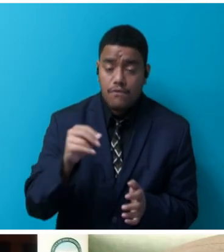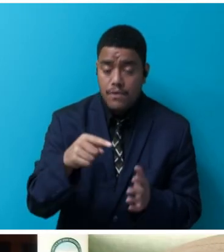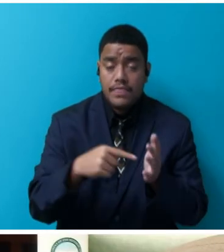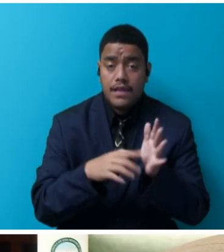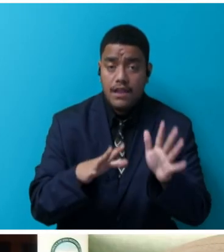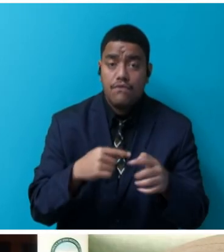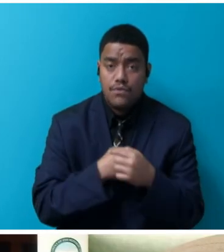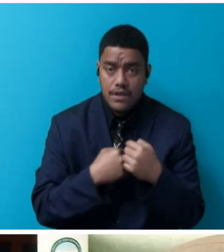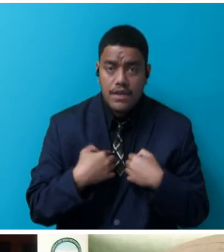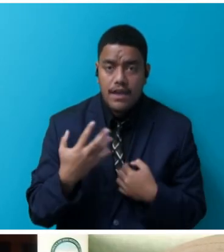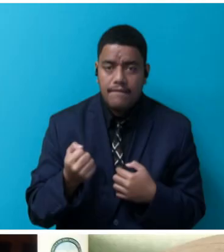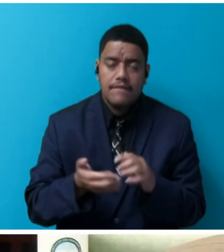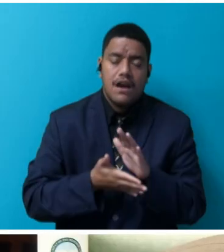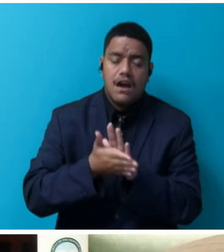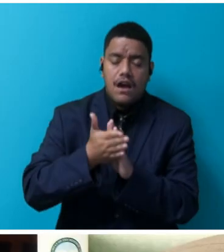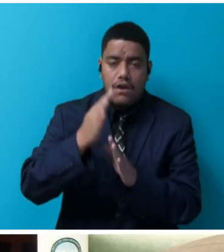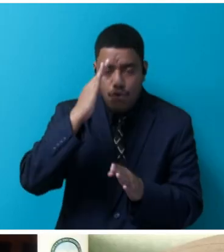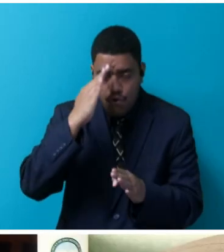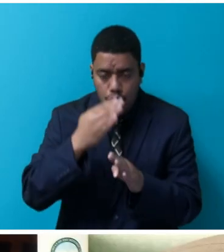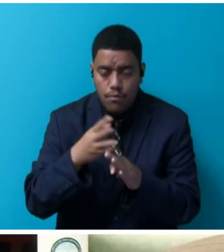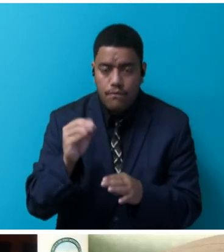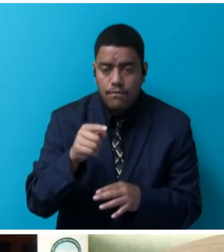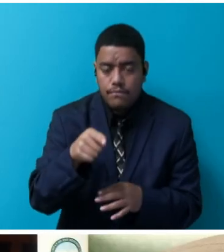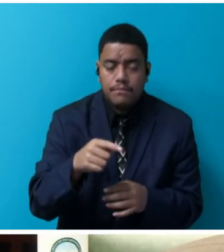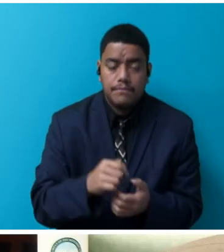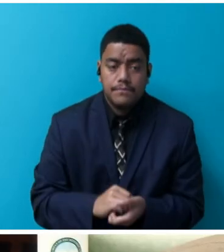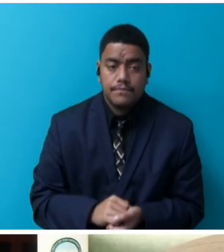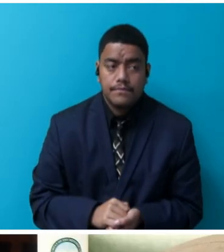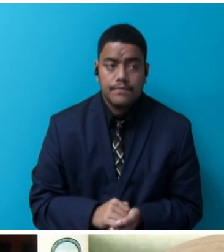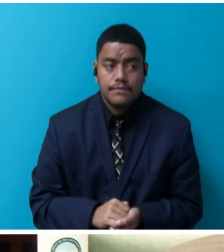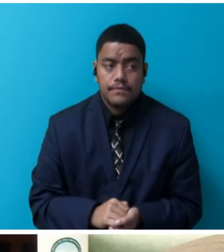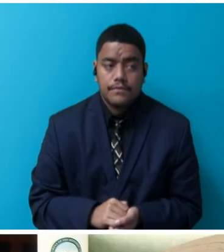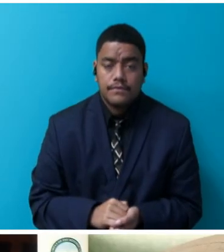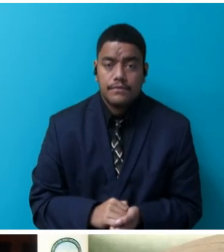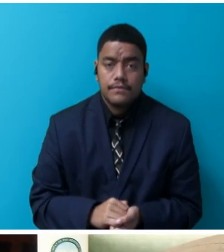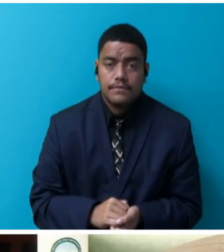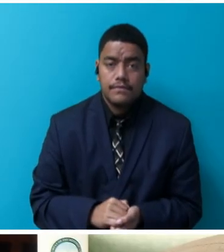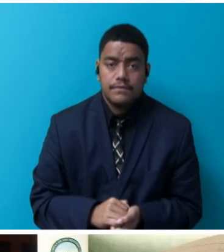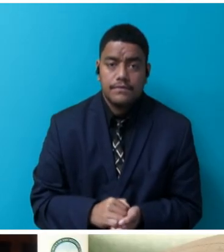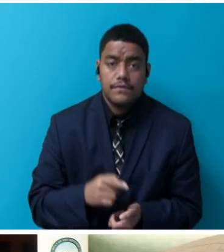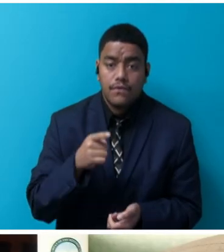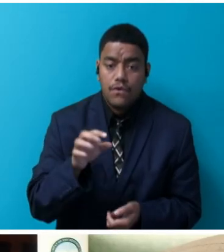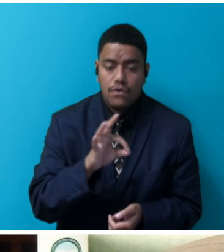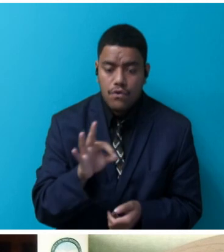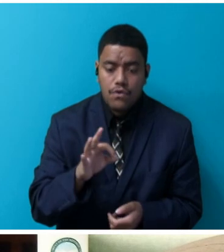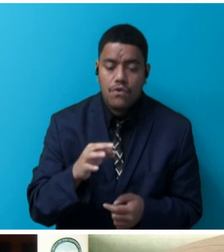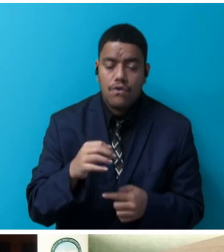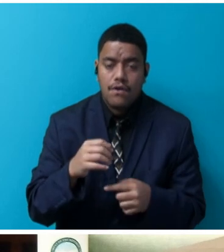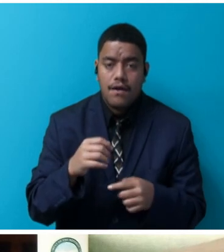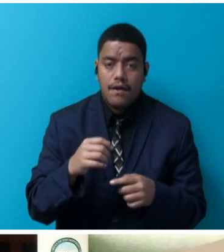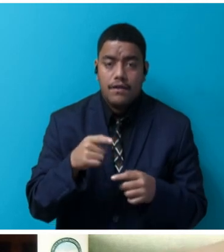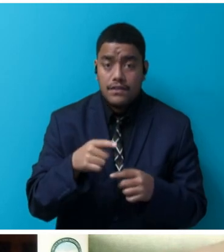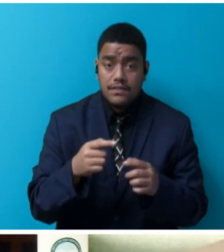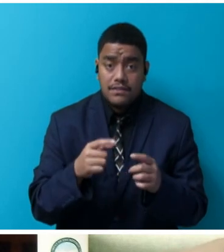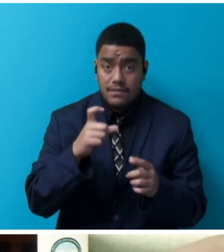had very high hopes for Mr. Talamembua, not only as a civil servant, sir,